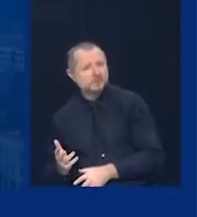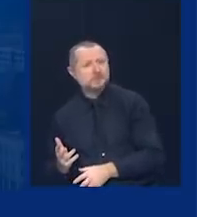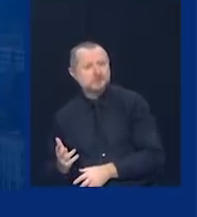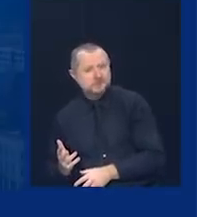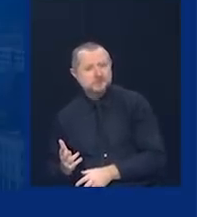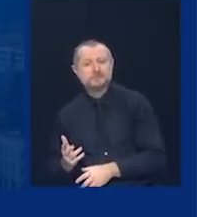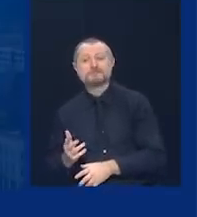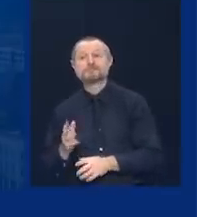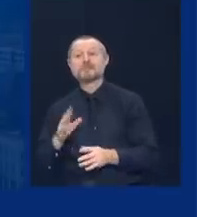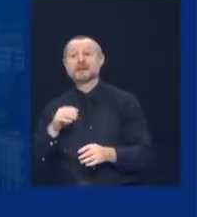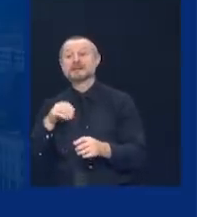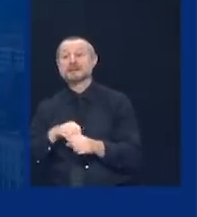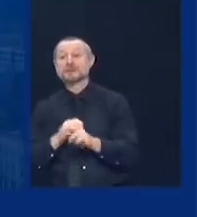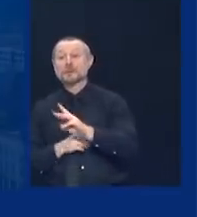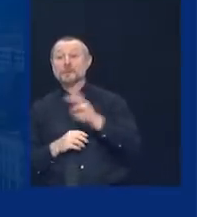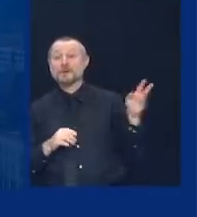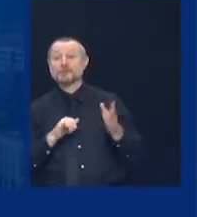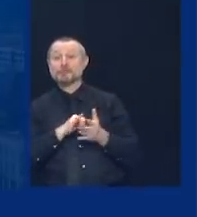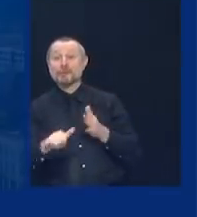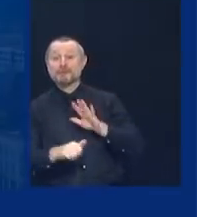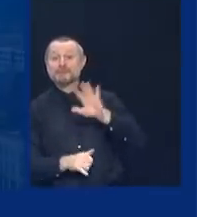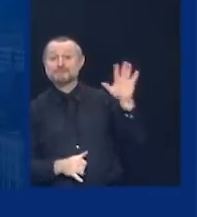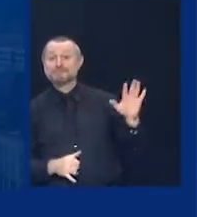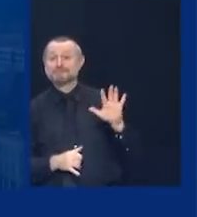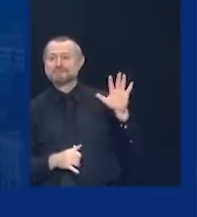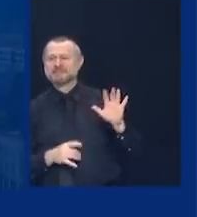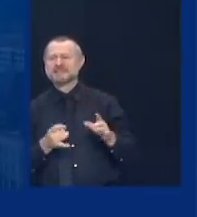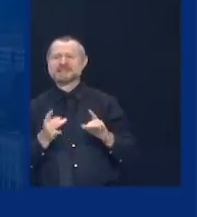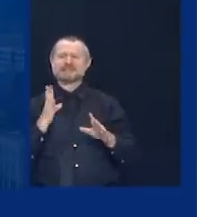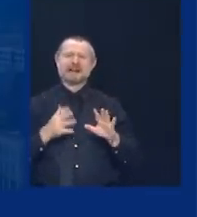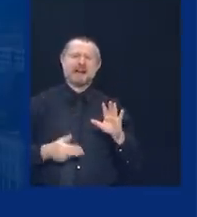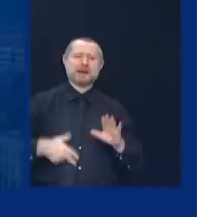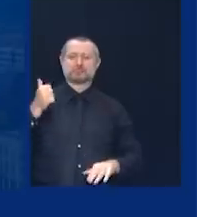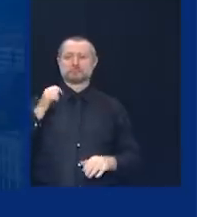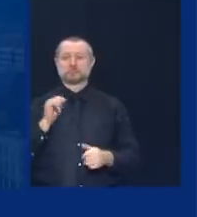In Western New York, these are the highest rates.